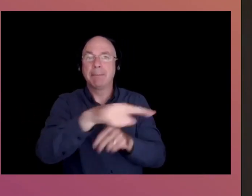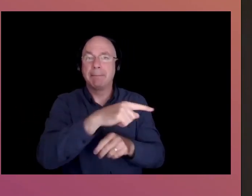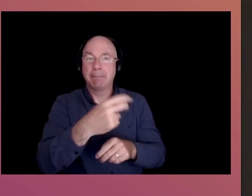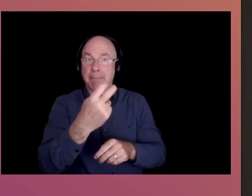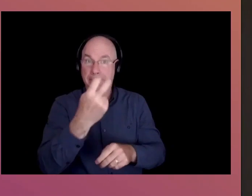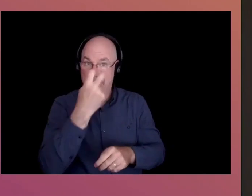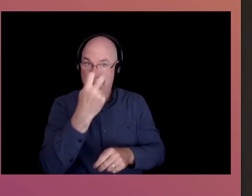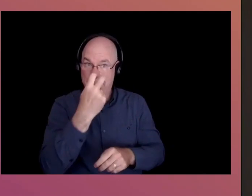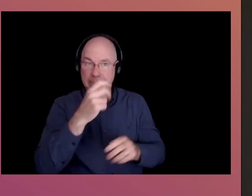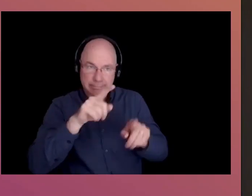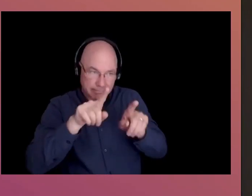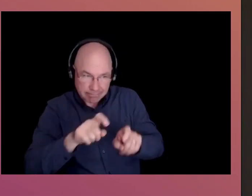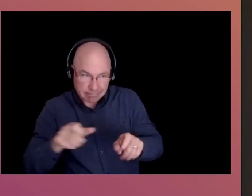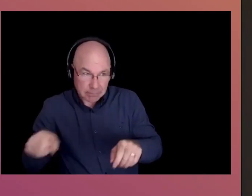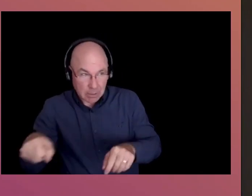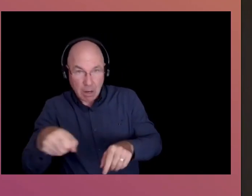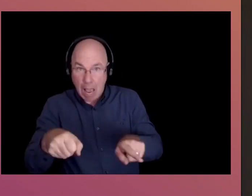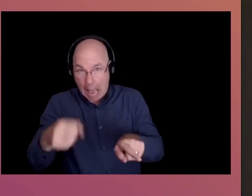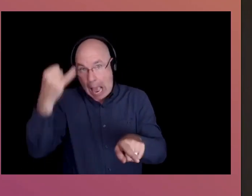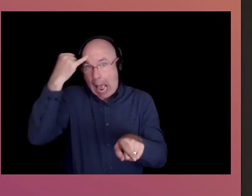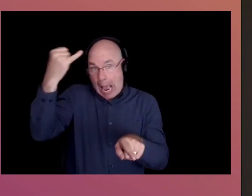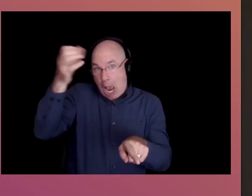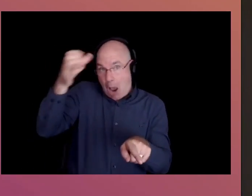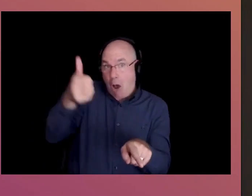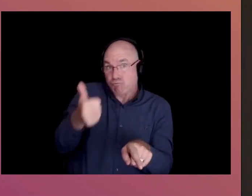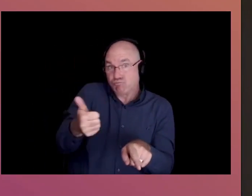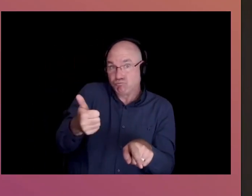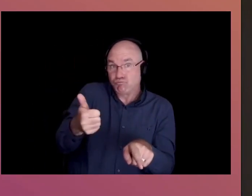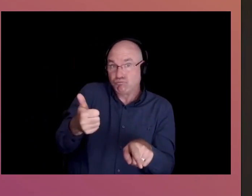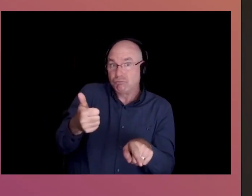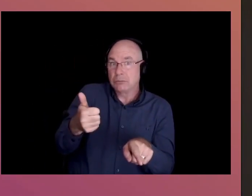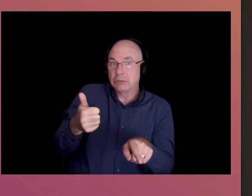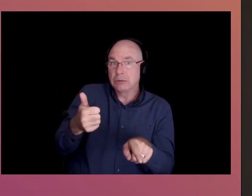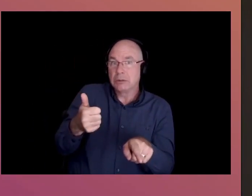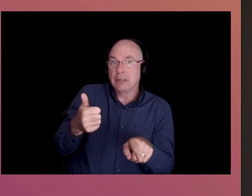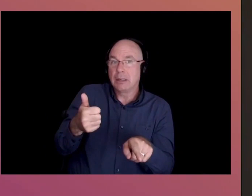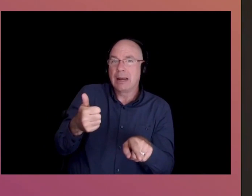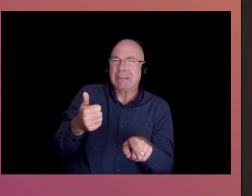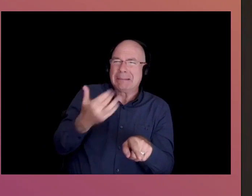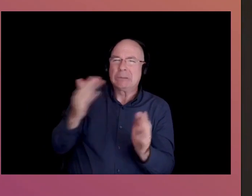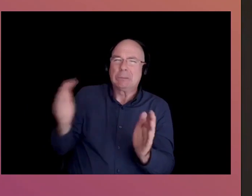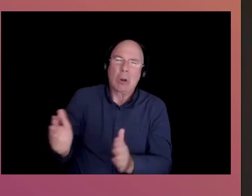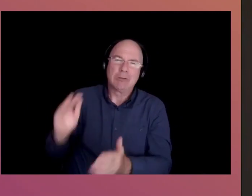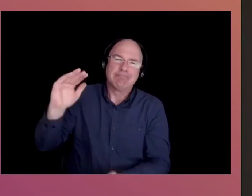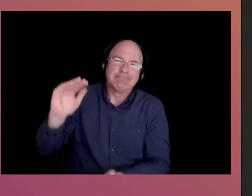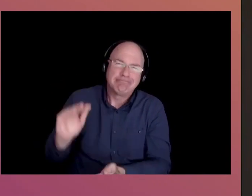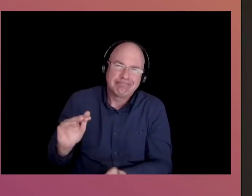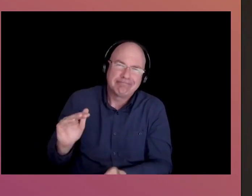you know, they liked the idea very much, but they liked smaller ones. So we had to